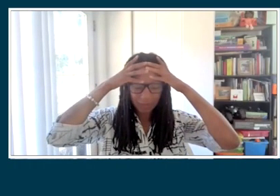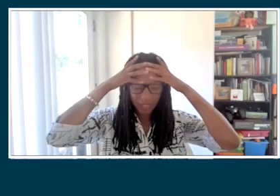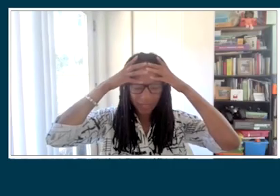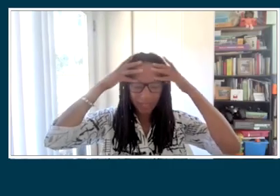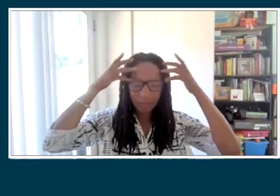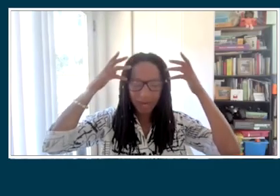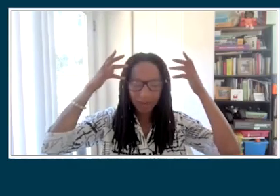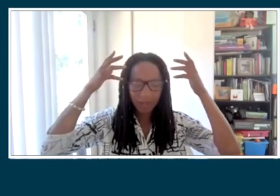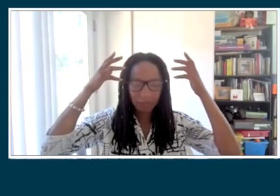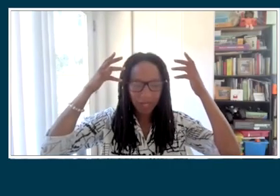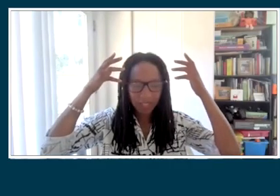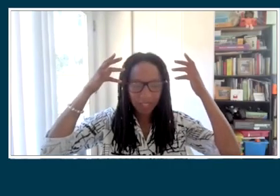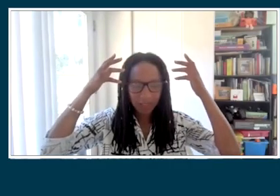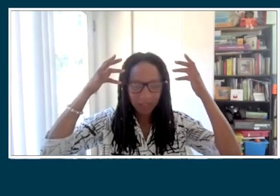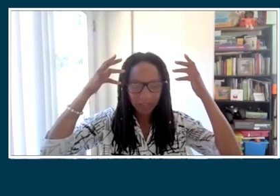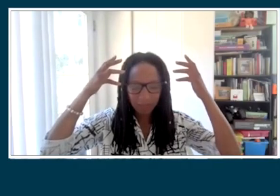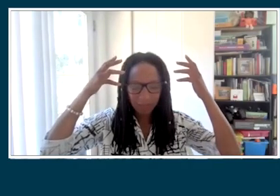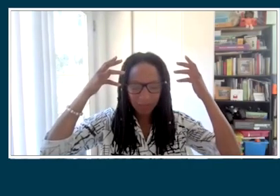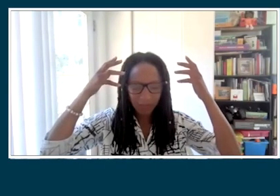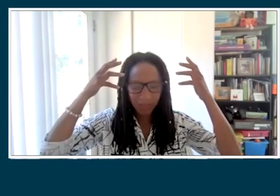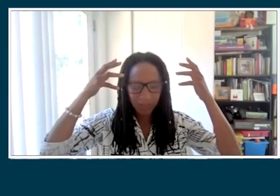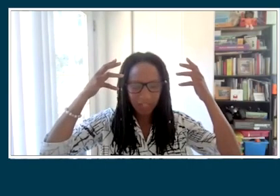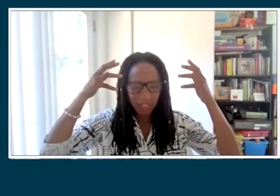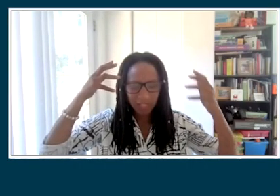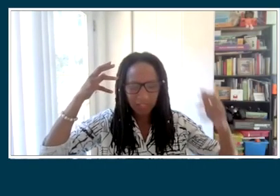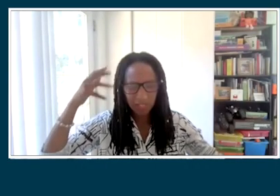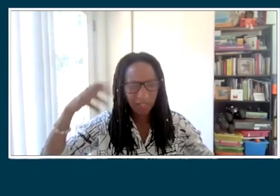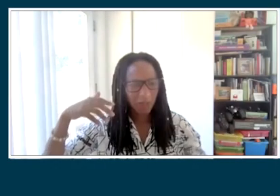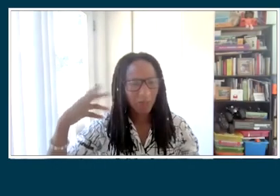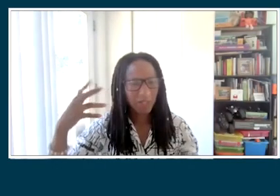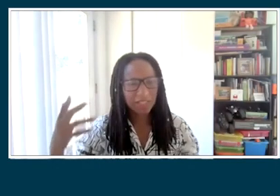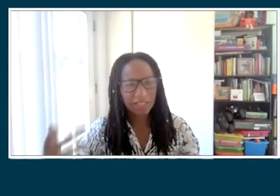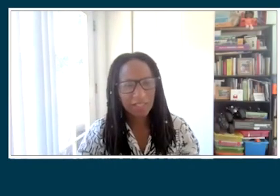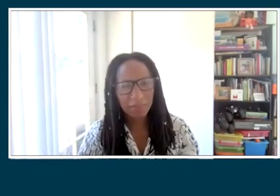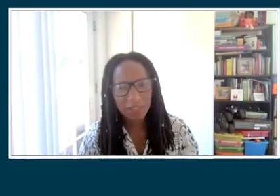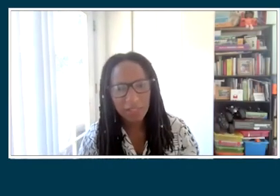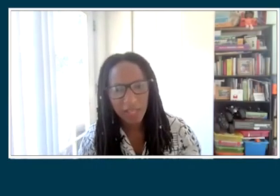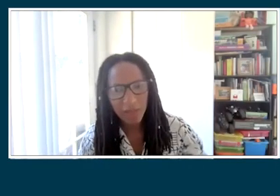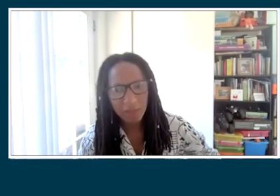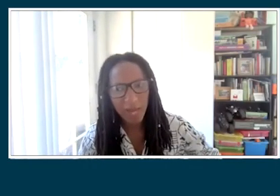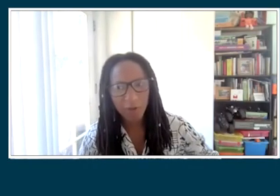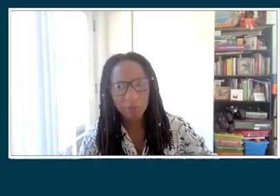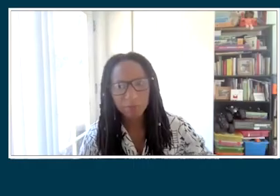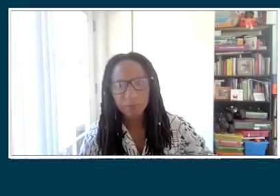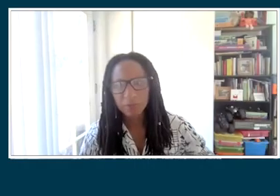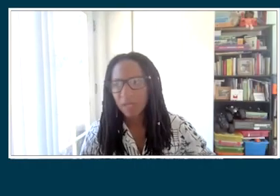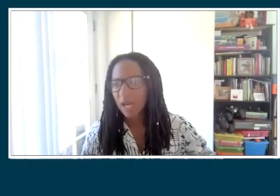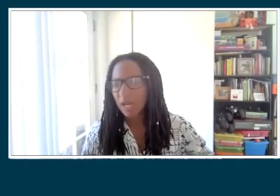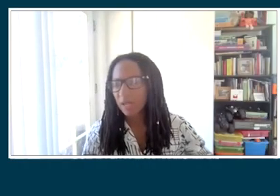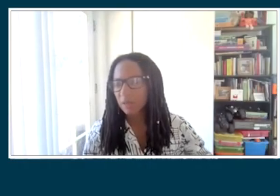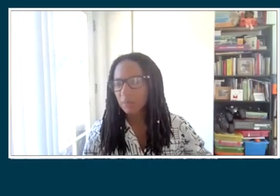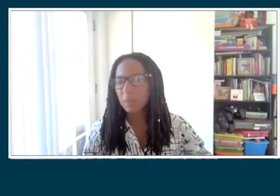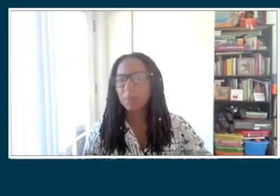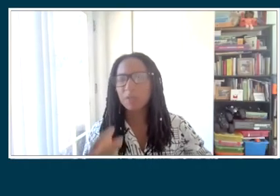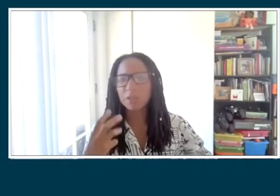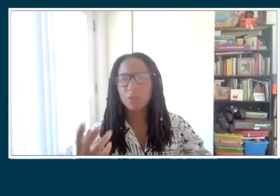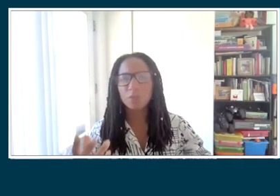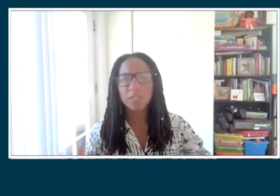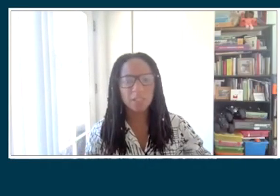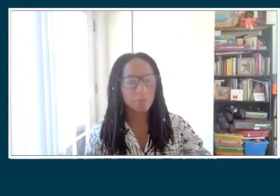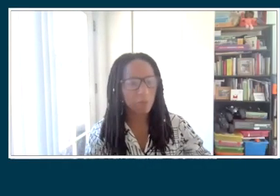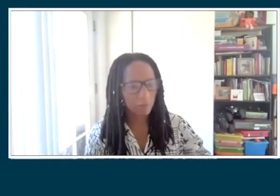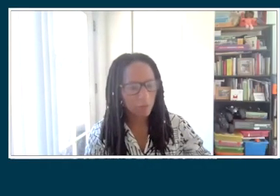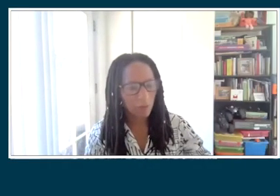movie. Is it like The American President or something, with Kirk Douglas, where he says something to him